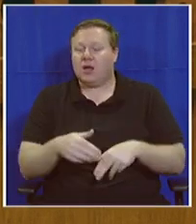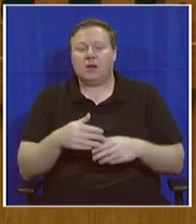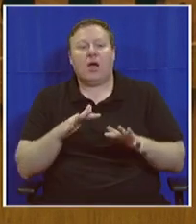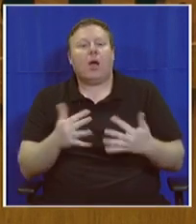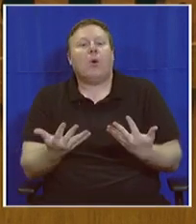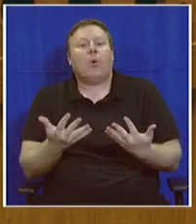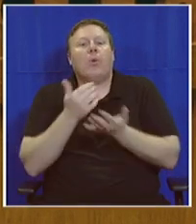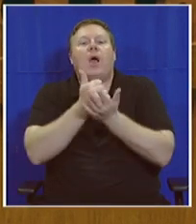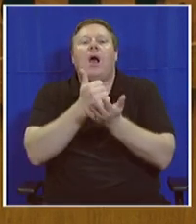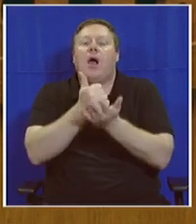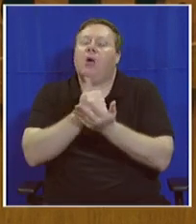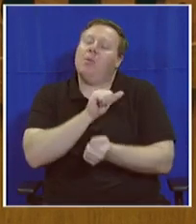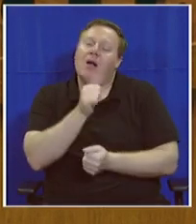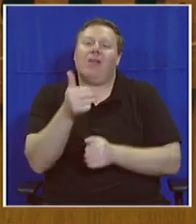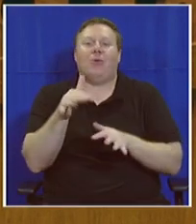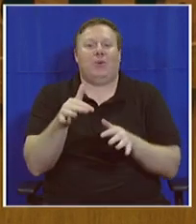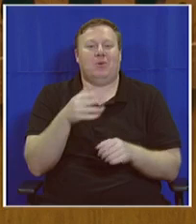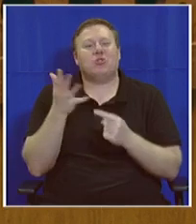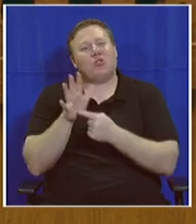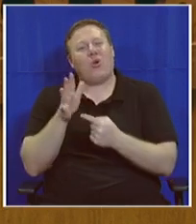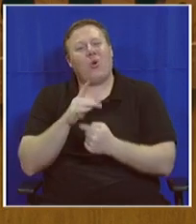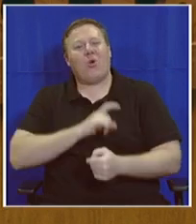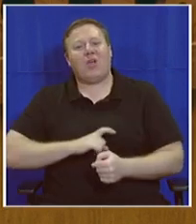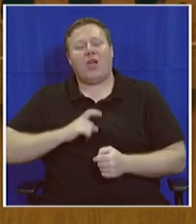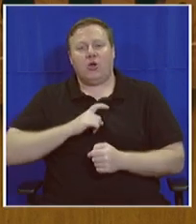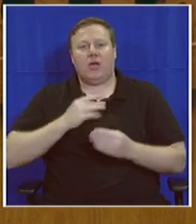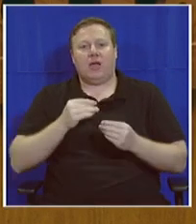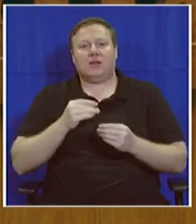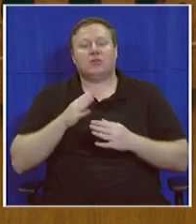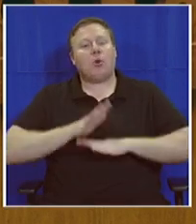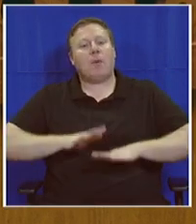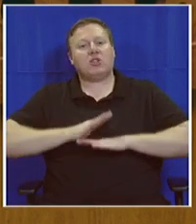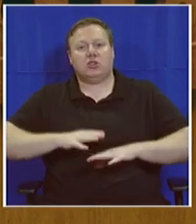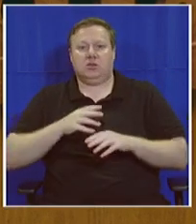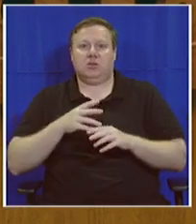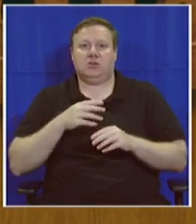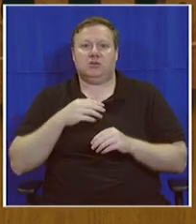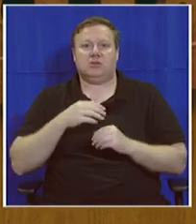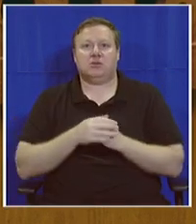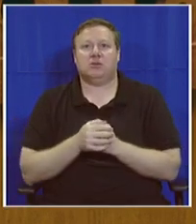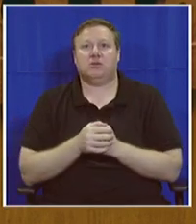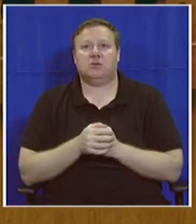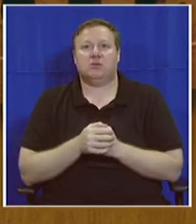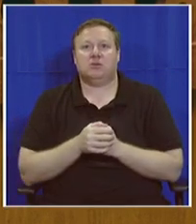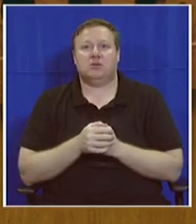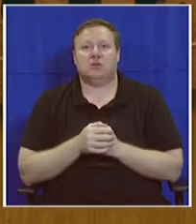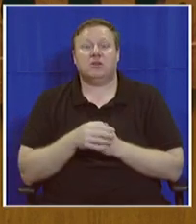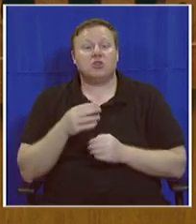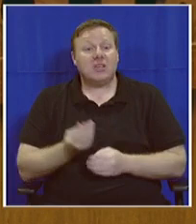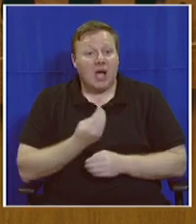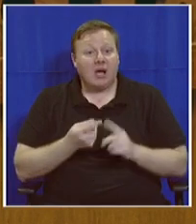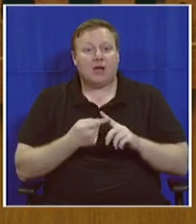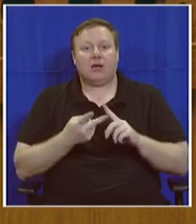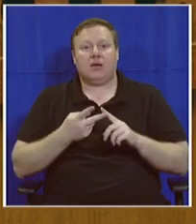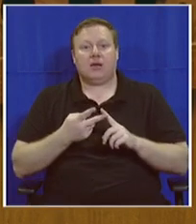road was indicative of her caring and compassionate nature. She was young, talented, dynamic, and